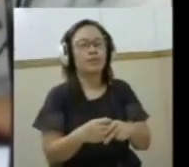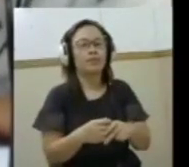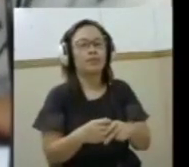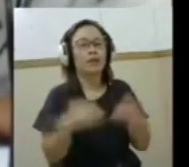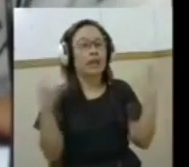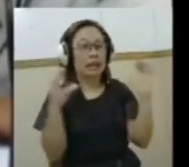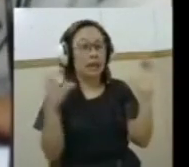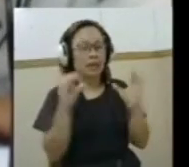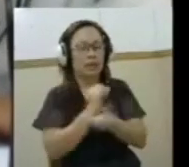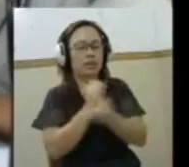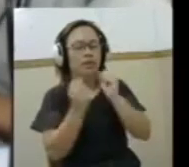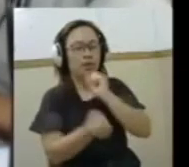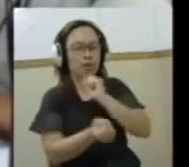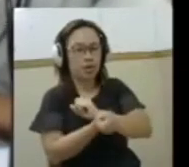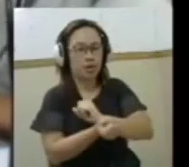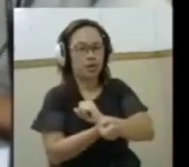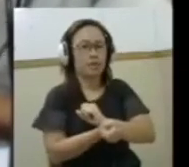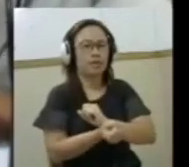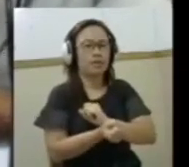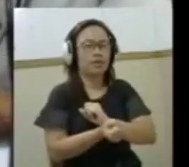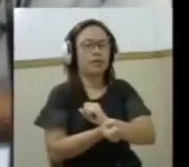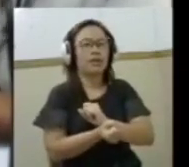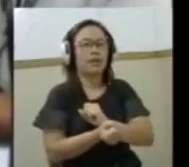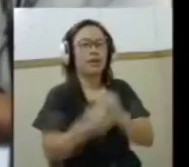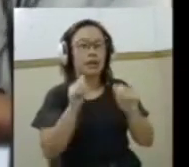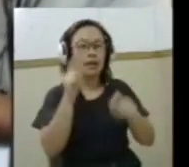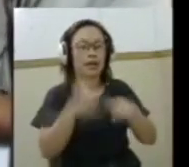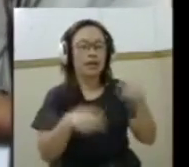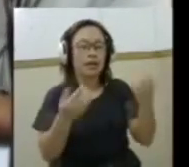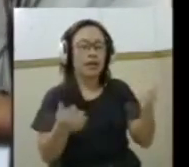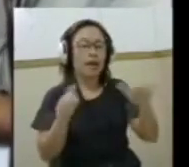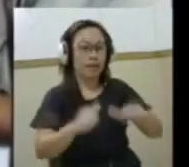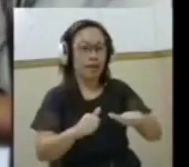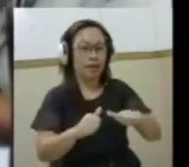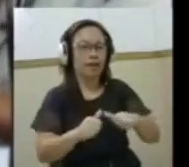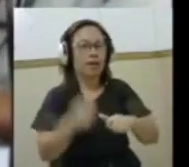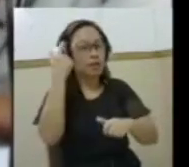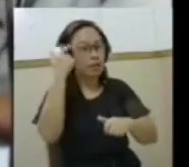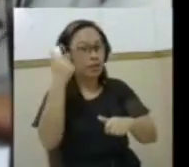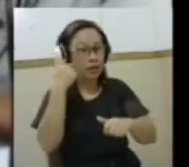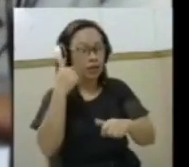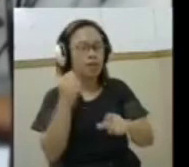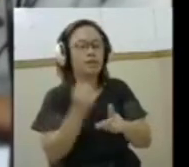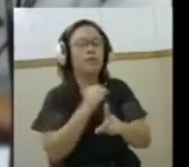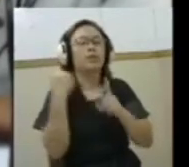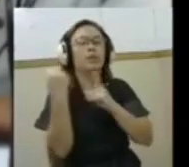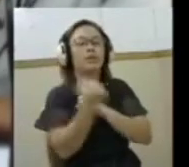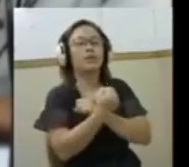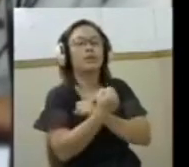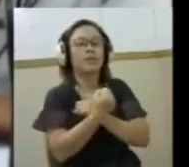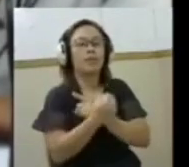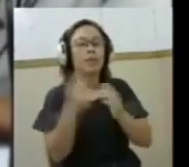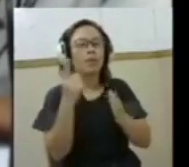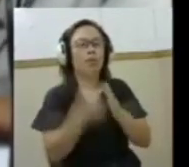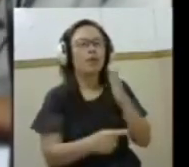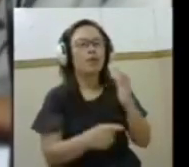getting worse or that gender inequality is not progressing as quickly as it should. Right, Ma'am Ans? Right. So the public needs to know what the facts are